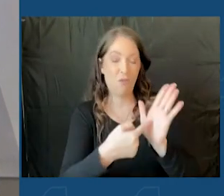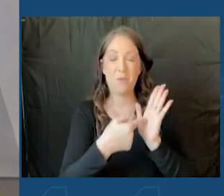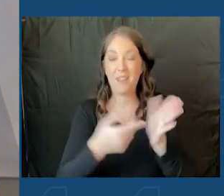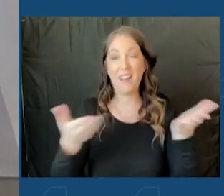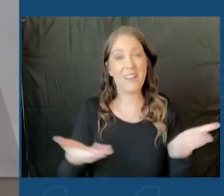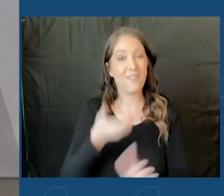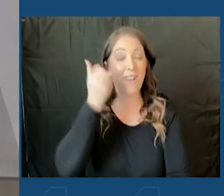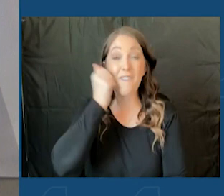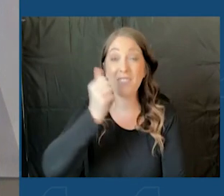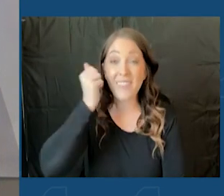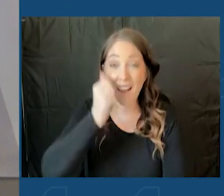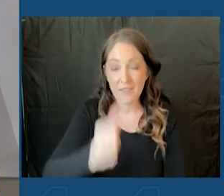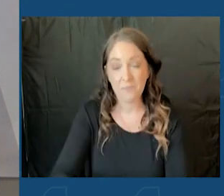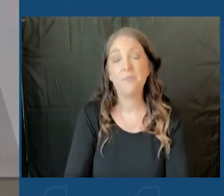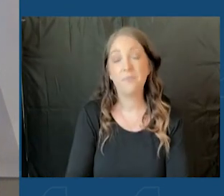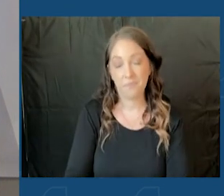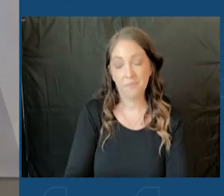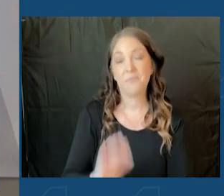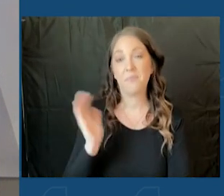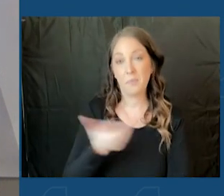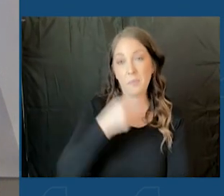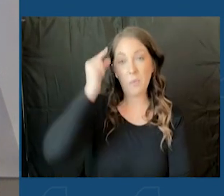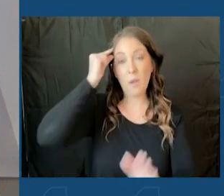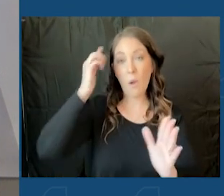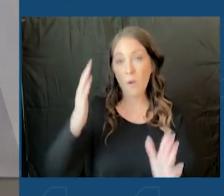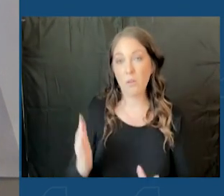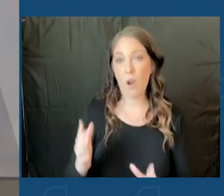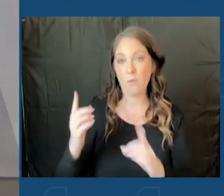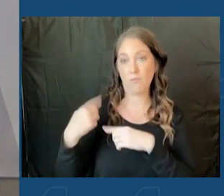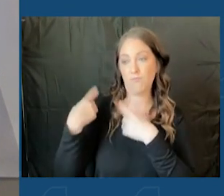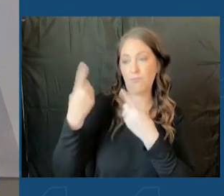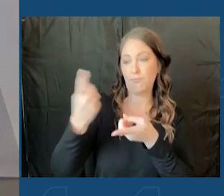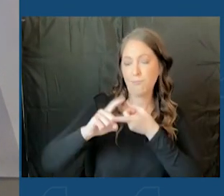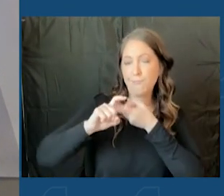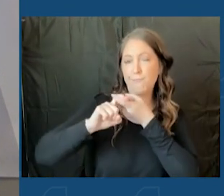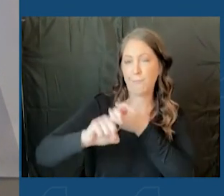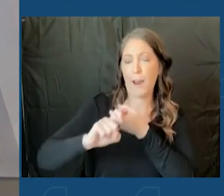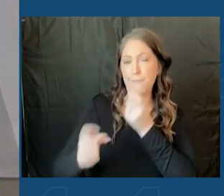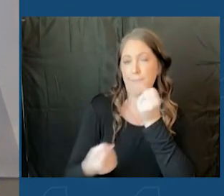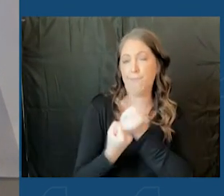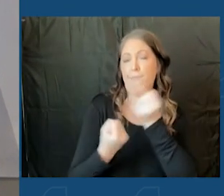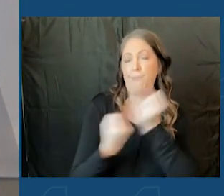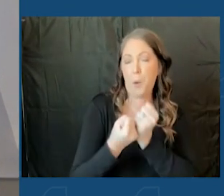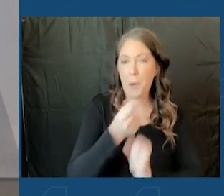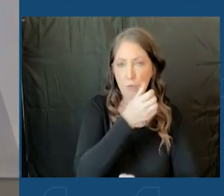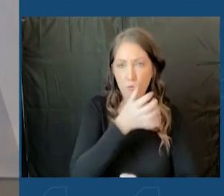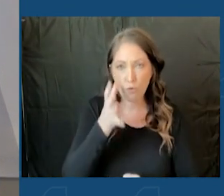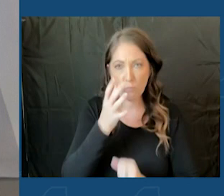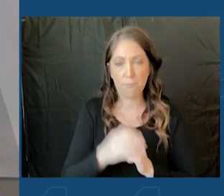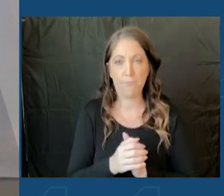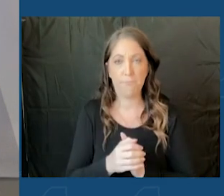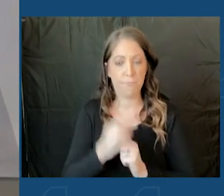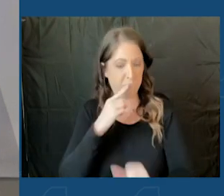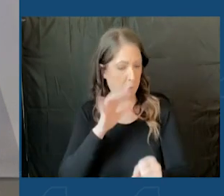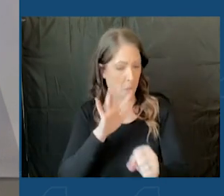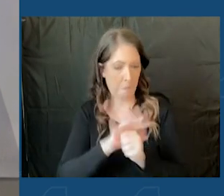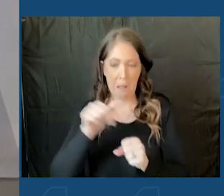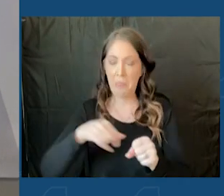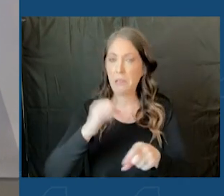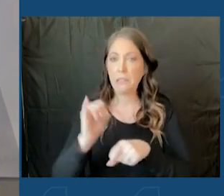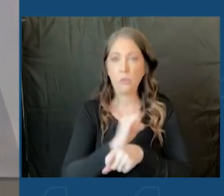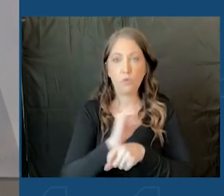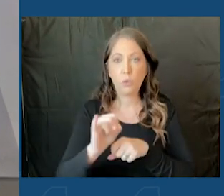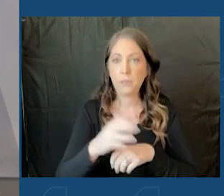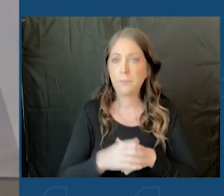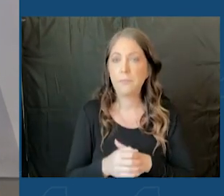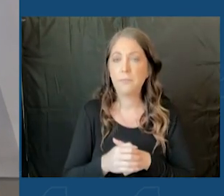day. And our governor has been a friend of agriculture. She's committed to the industry. She has been spending a